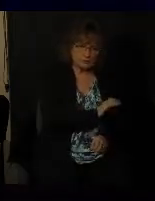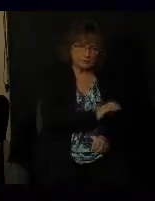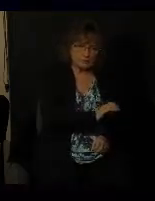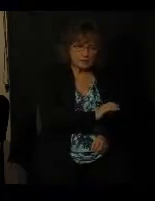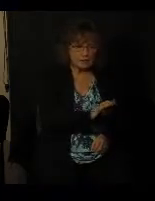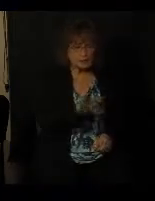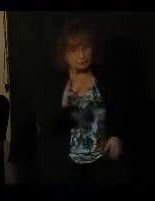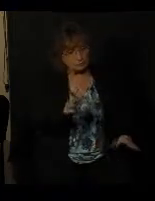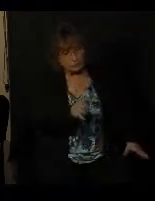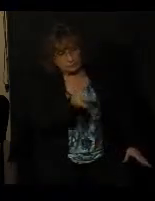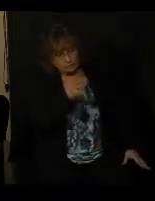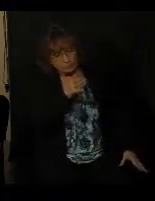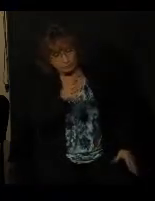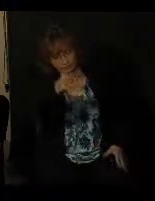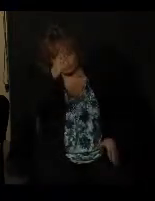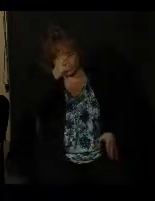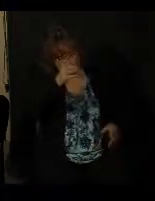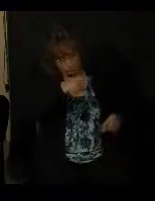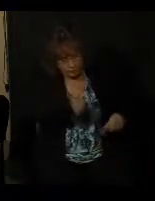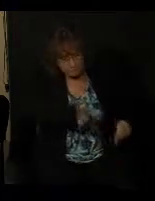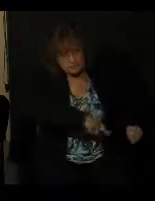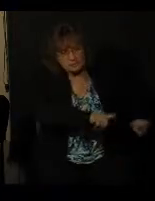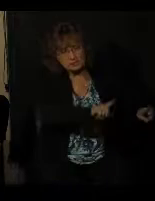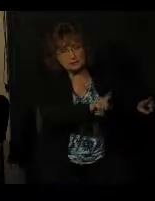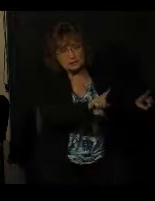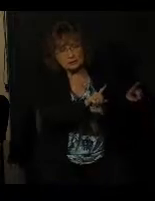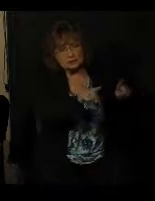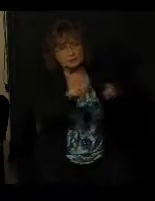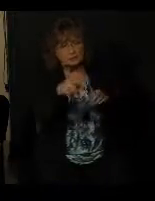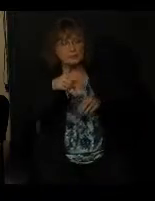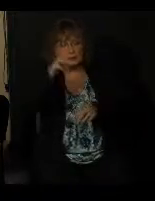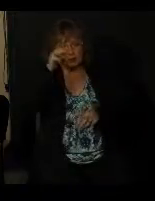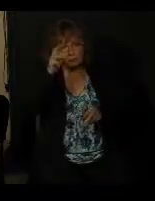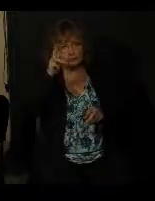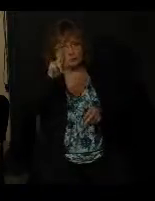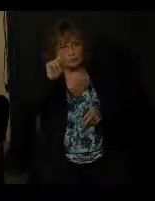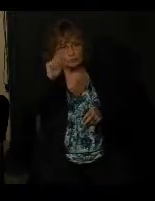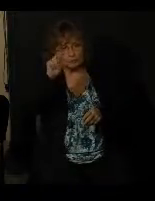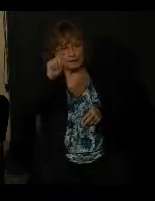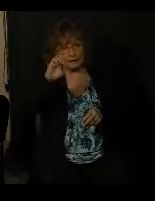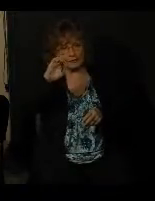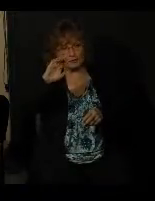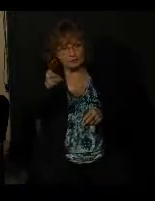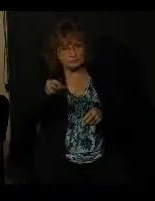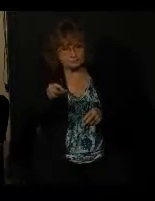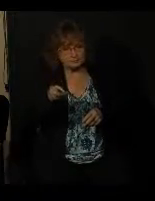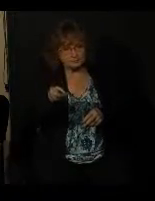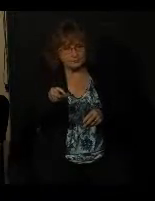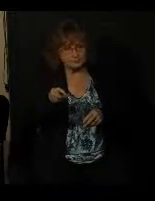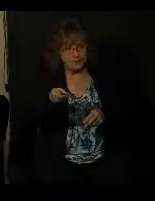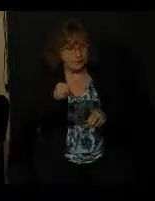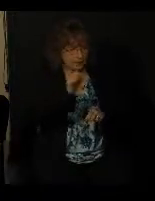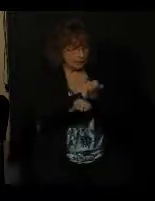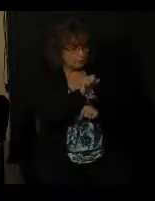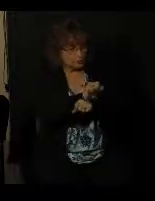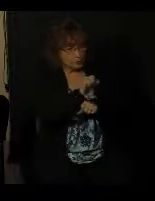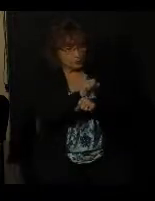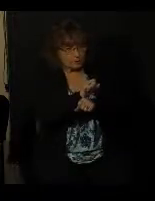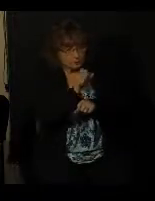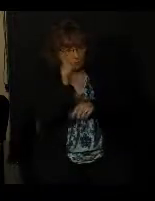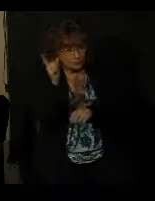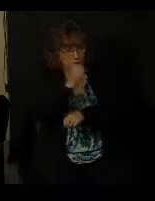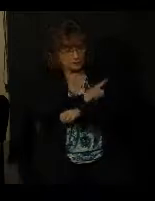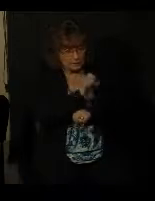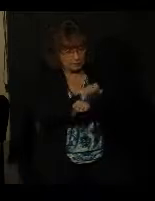how do you meet this Jesus guy you keep talking about? Kenny just smiled at him. He said, you stay here long